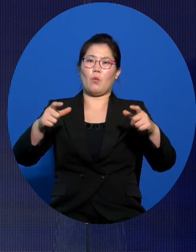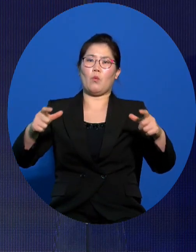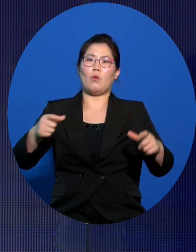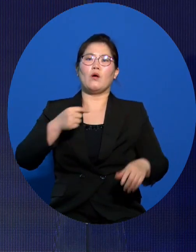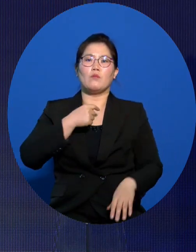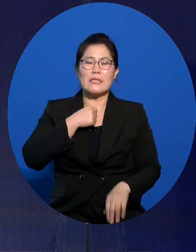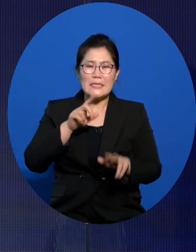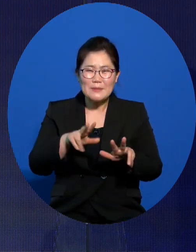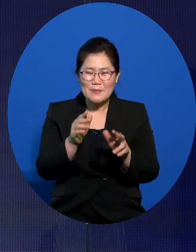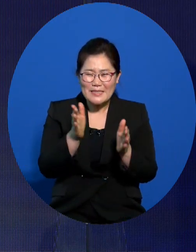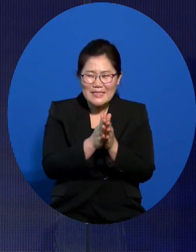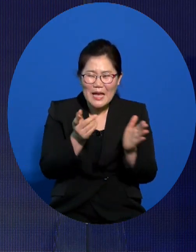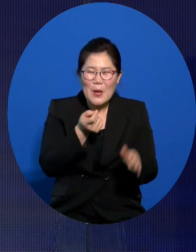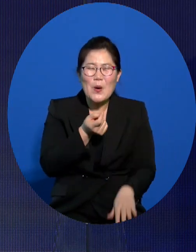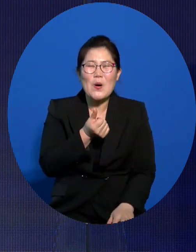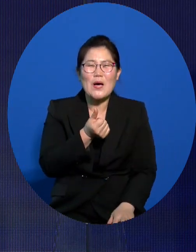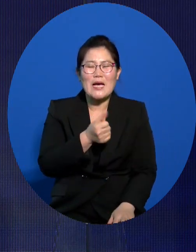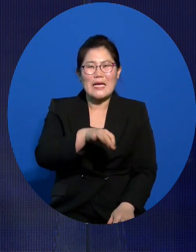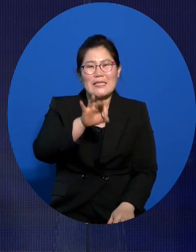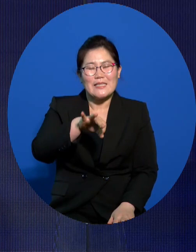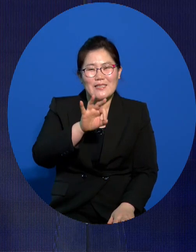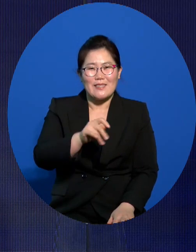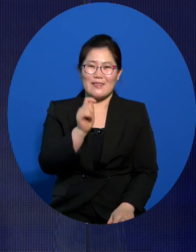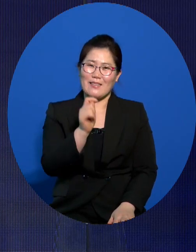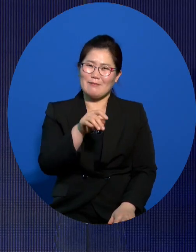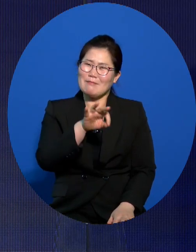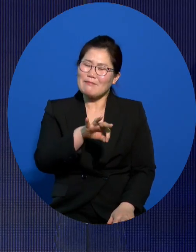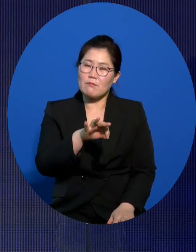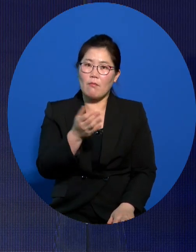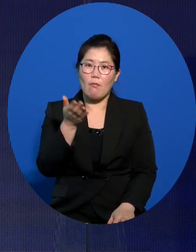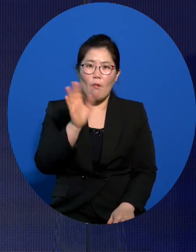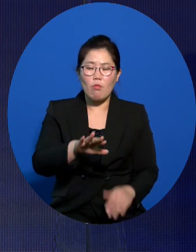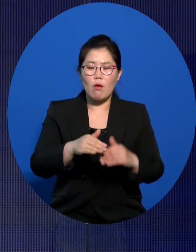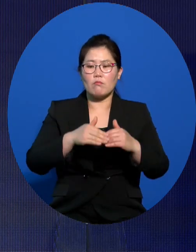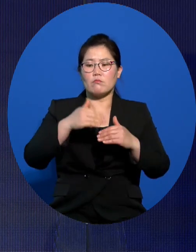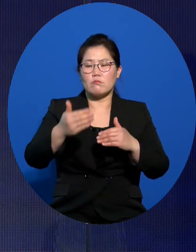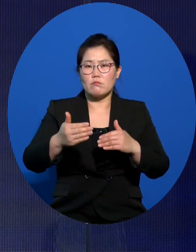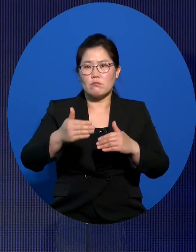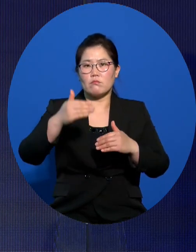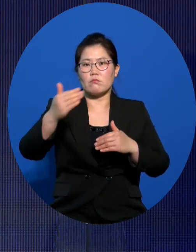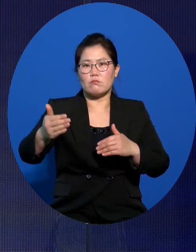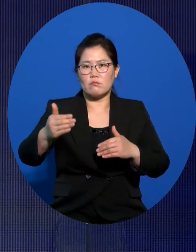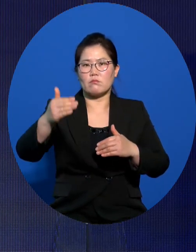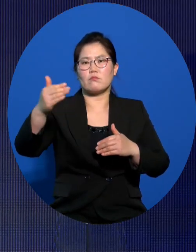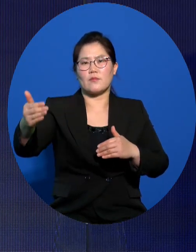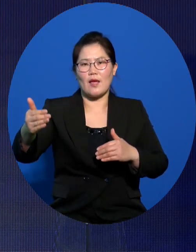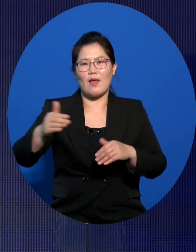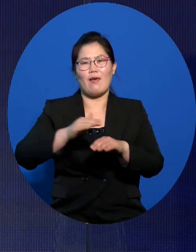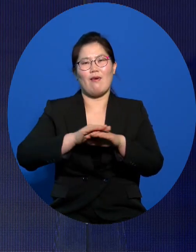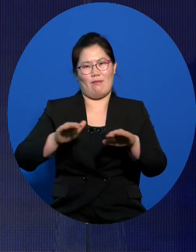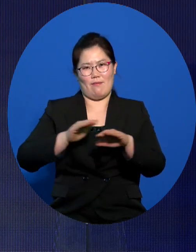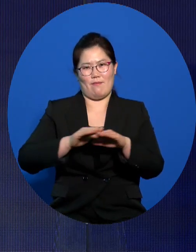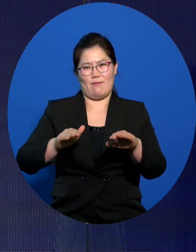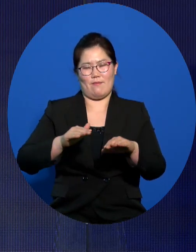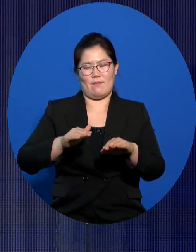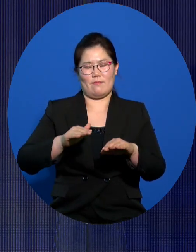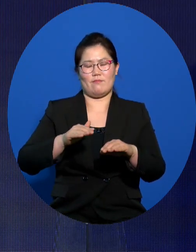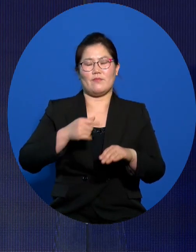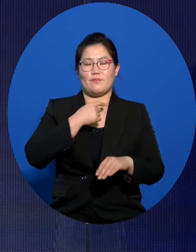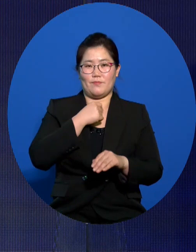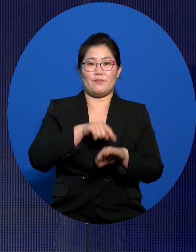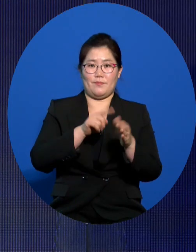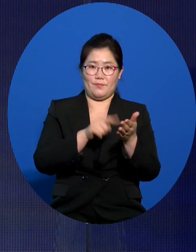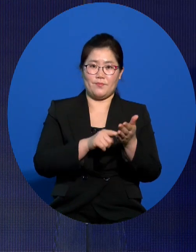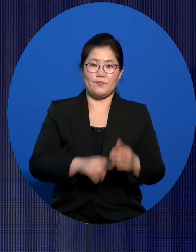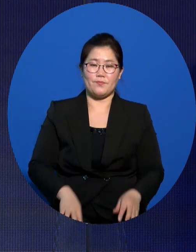to improve the employment issue of persons with disabilities in a gradual manner. I think that by making